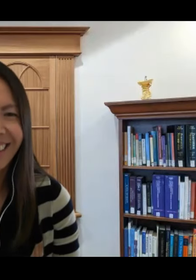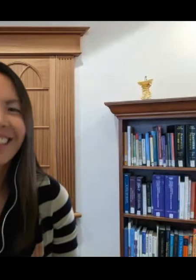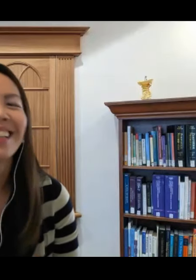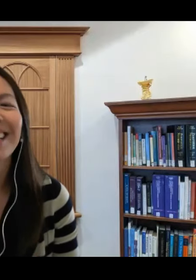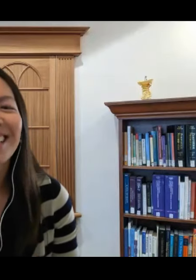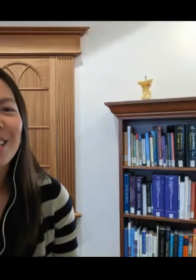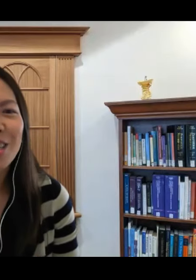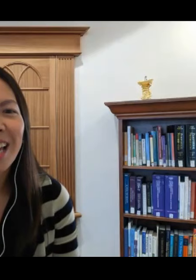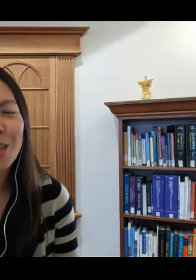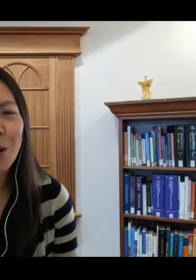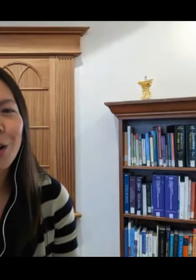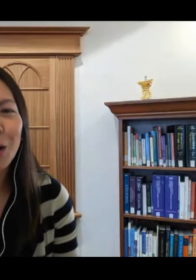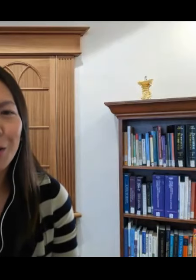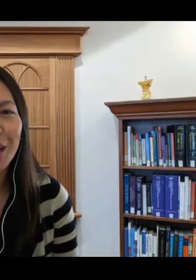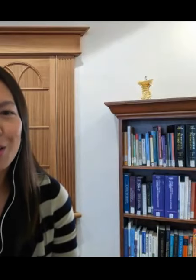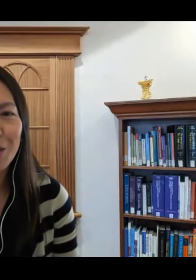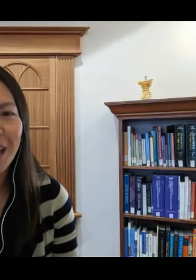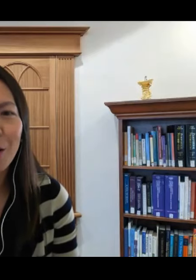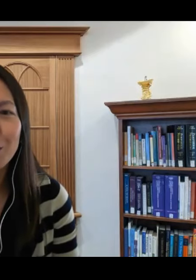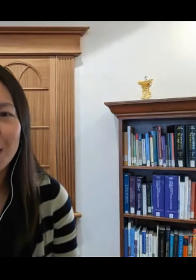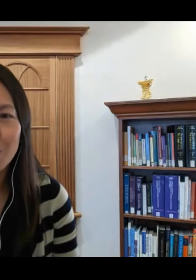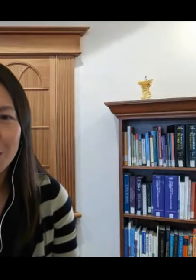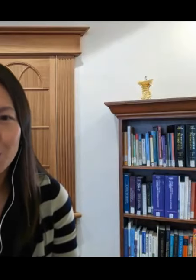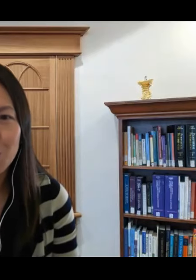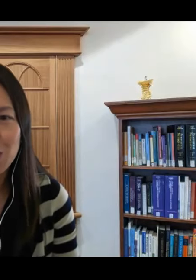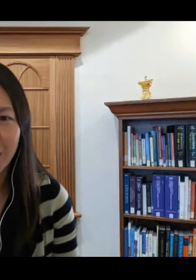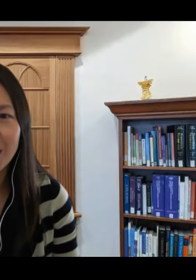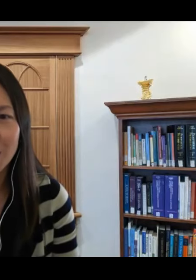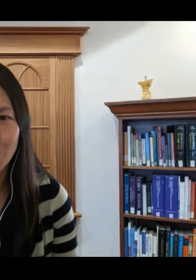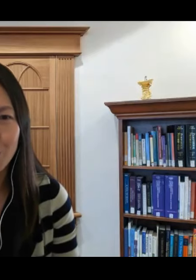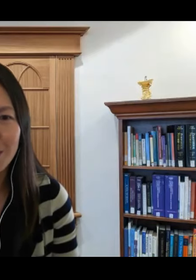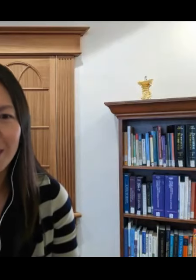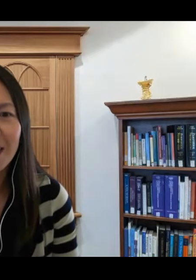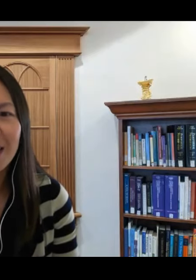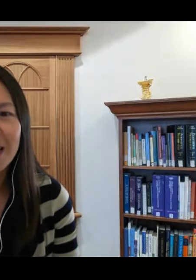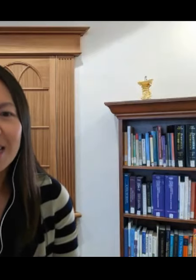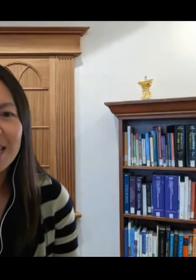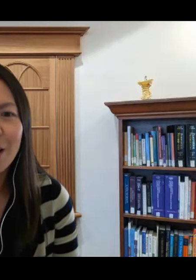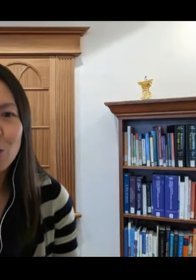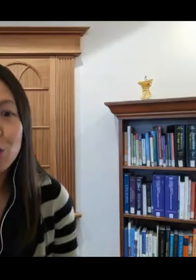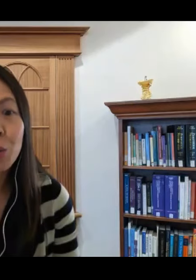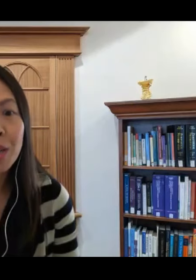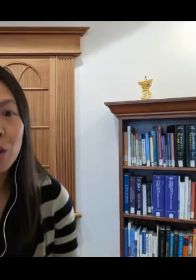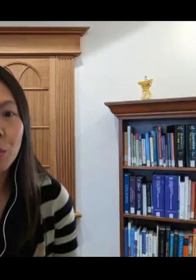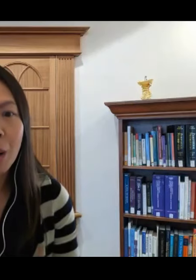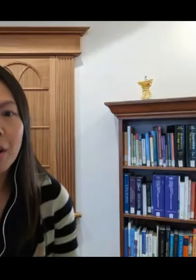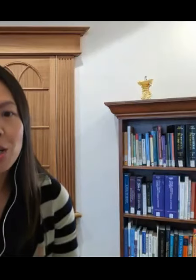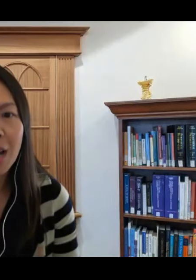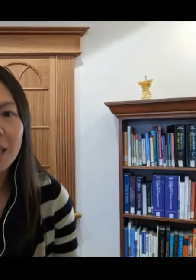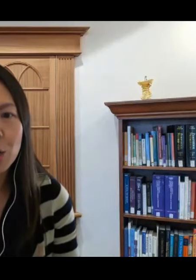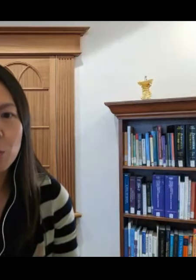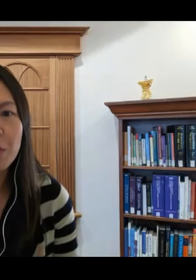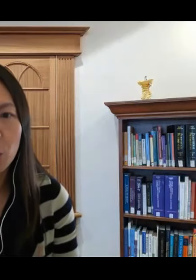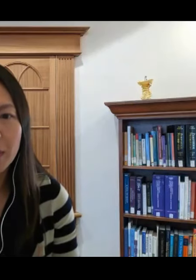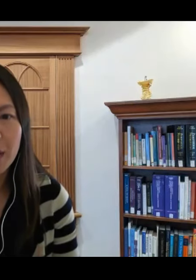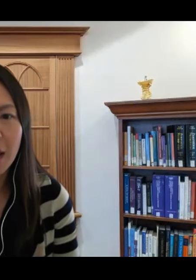geneticist, she has devoted her career to the health of individuals with genetic syndromes. Down syndrome is her primary